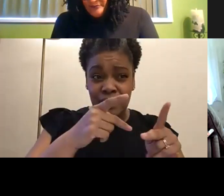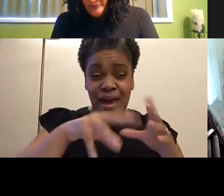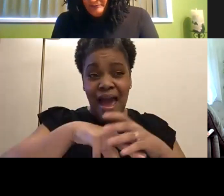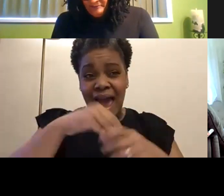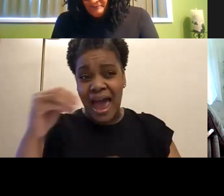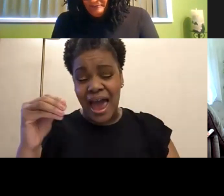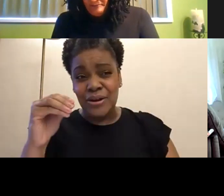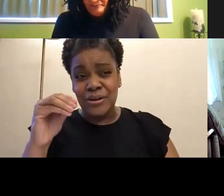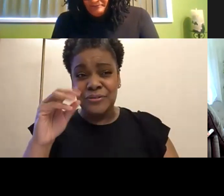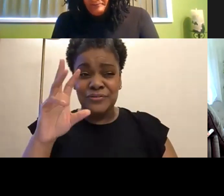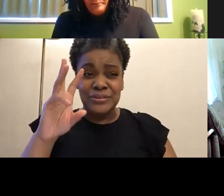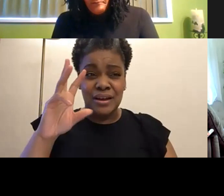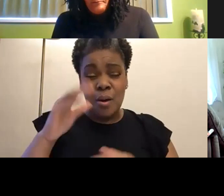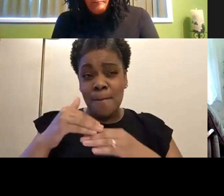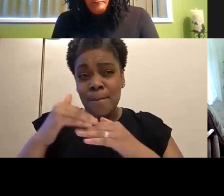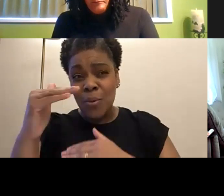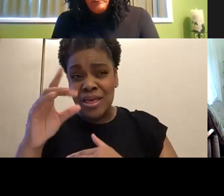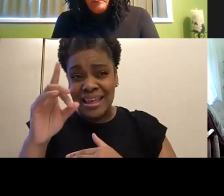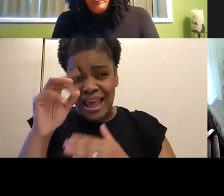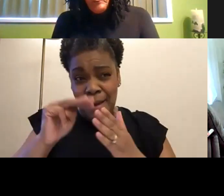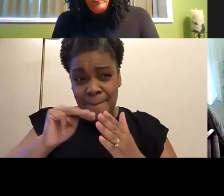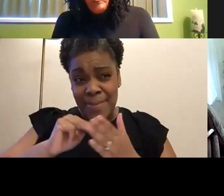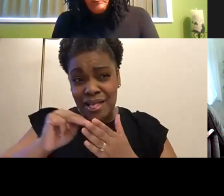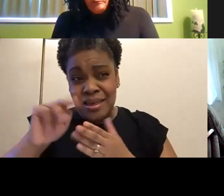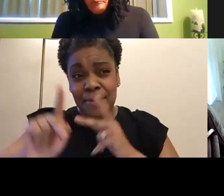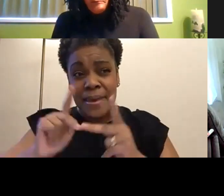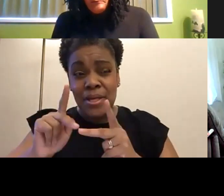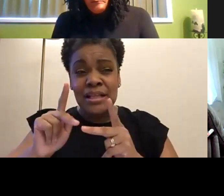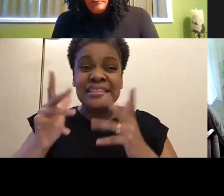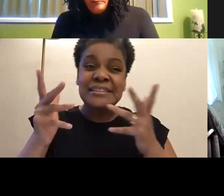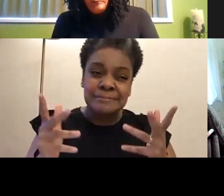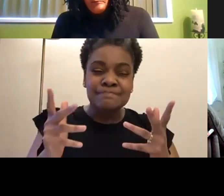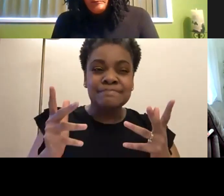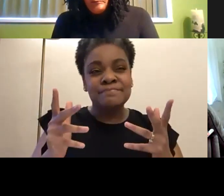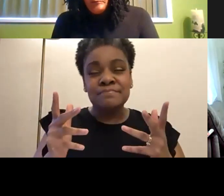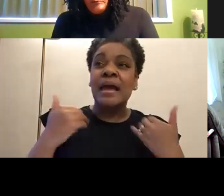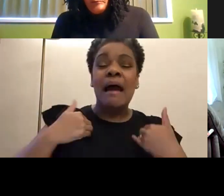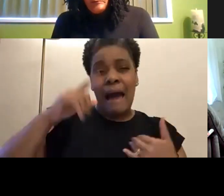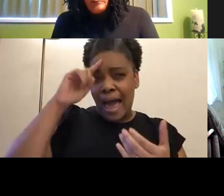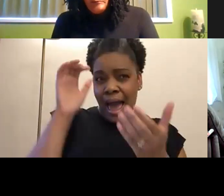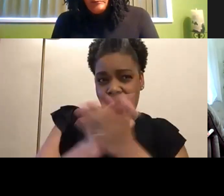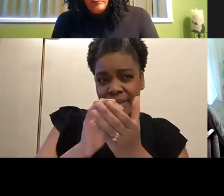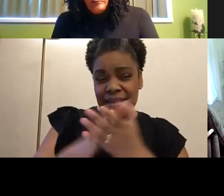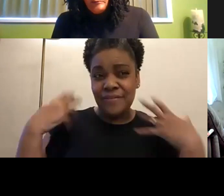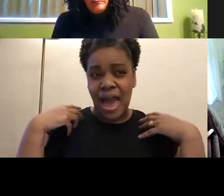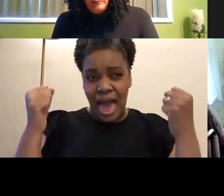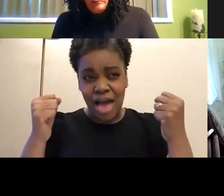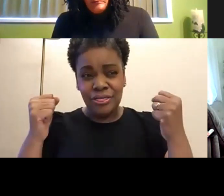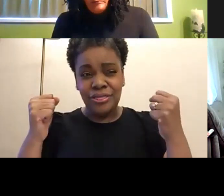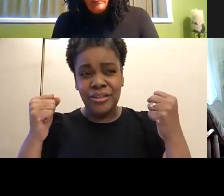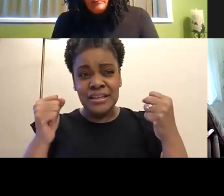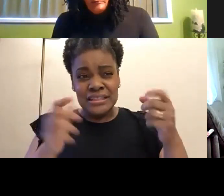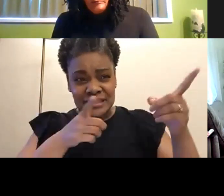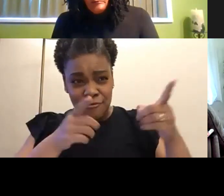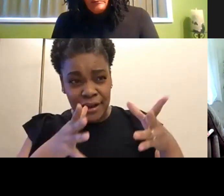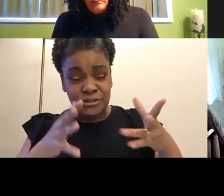vaccine. So it is actually a very small number. And what I think that speaks to is that I do believe that our health officials in our government are really trying to